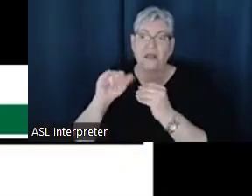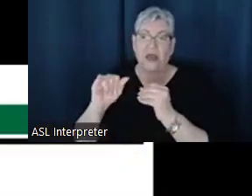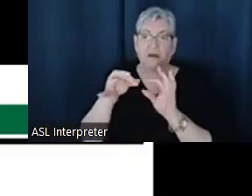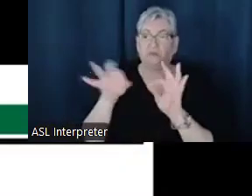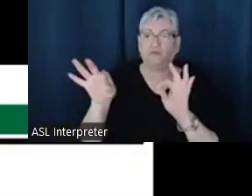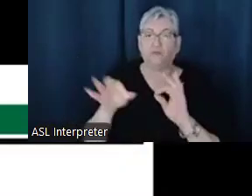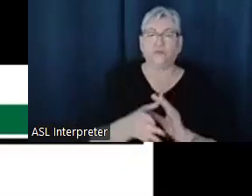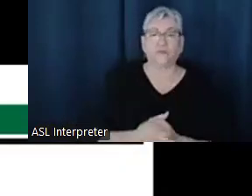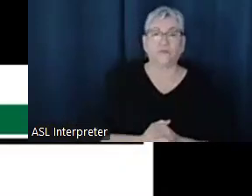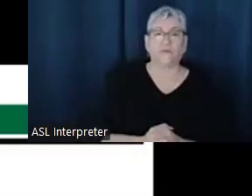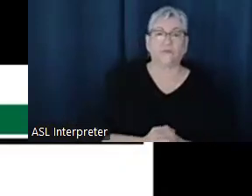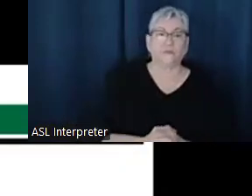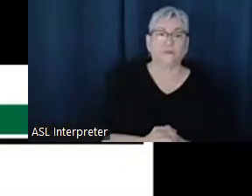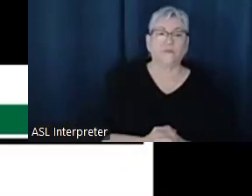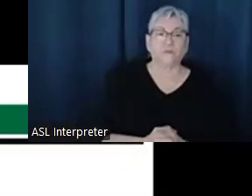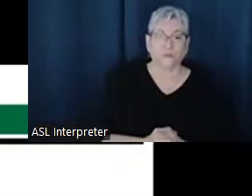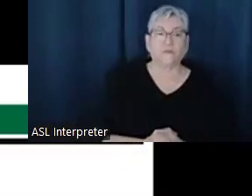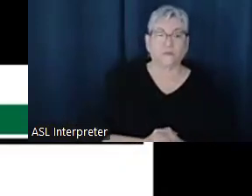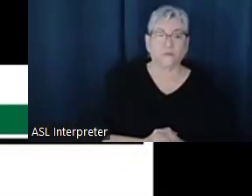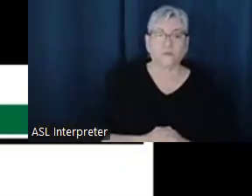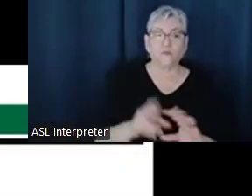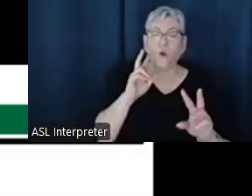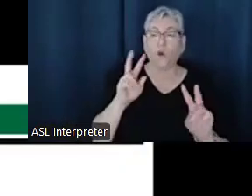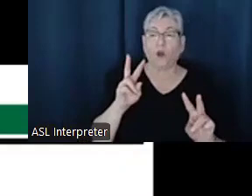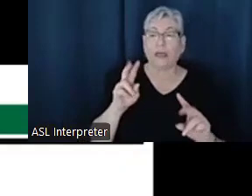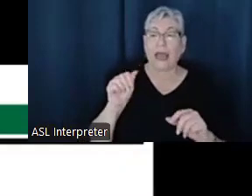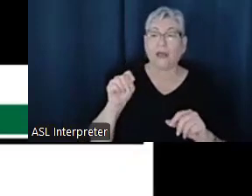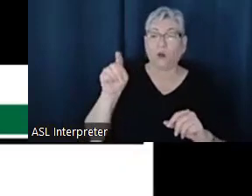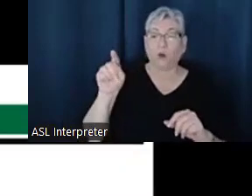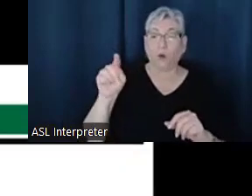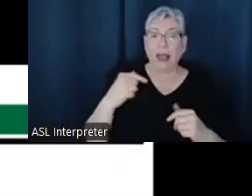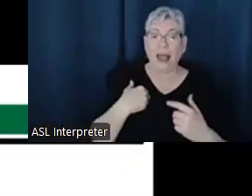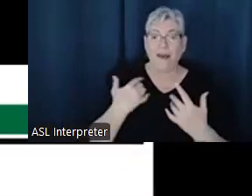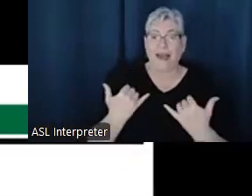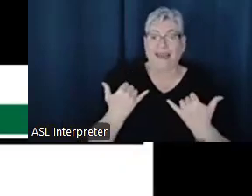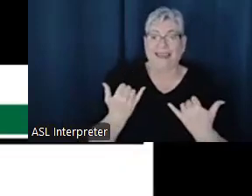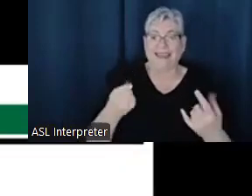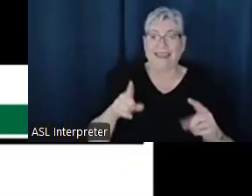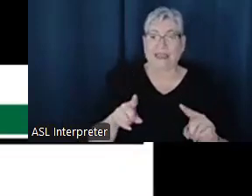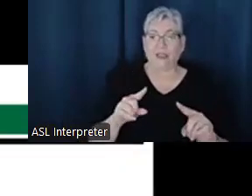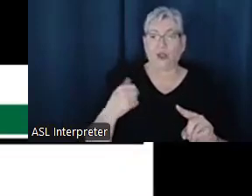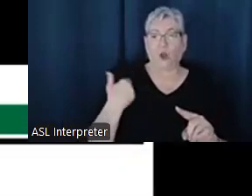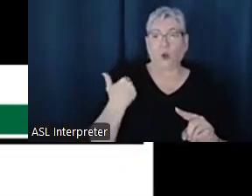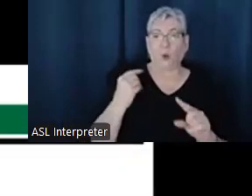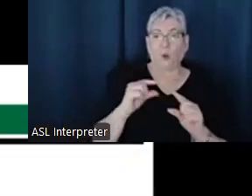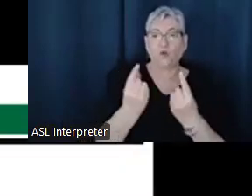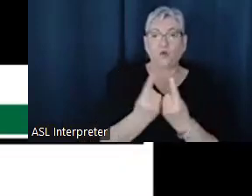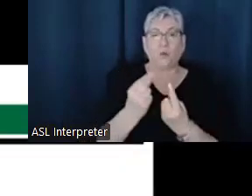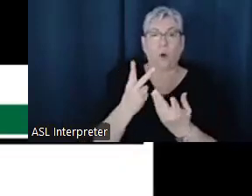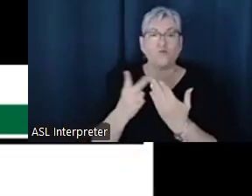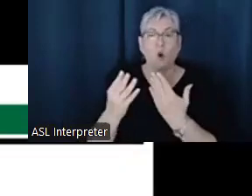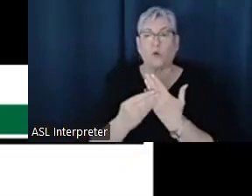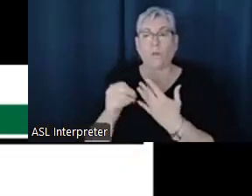We're going to be looking at whether you have an existing youth group or program, or if you're looking to create